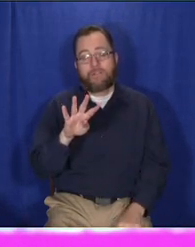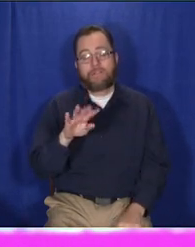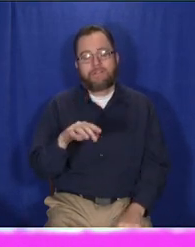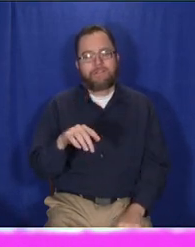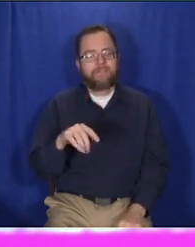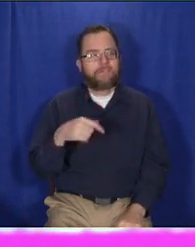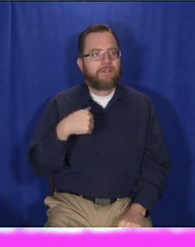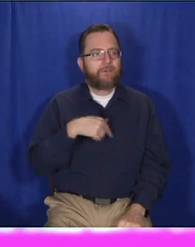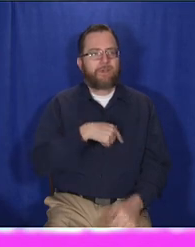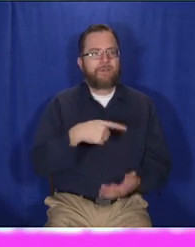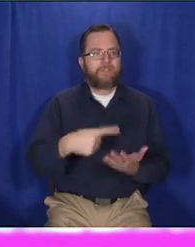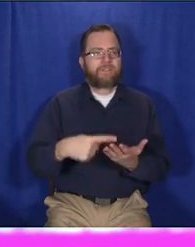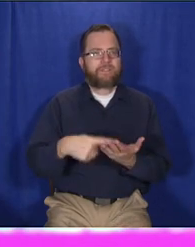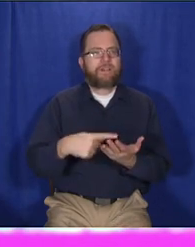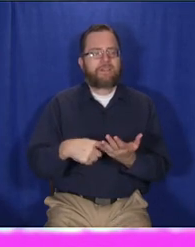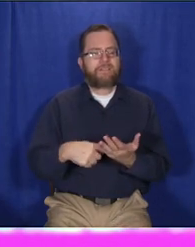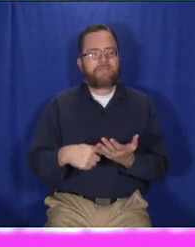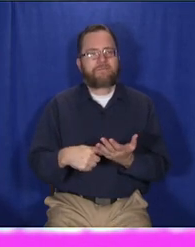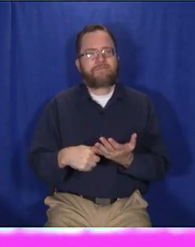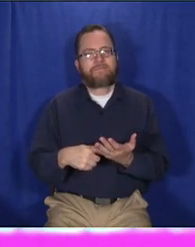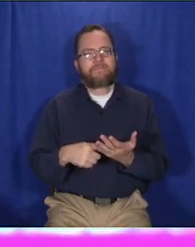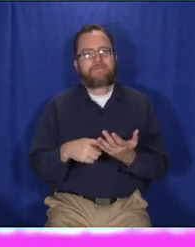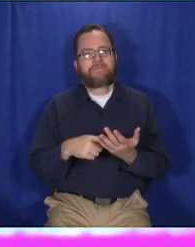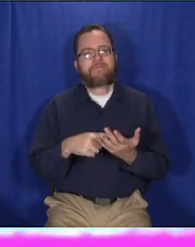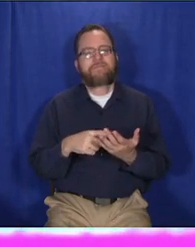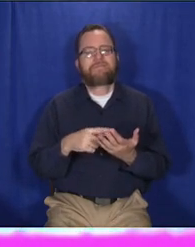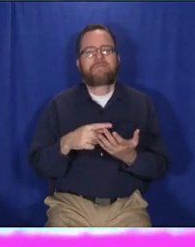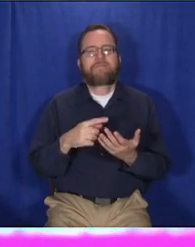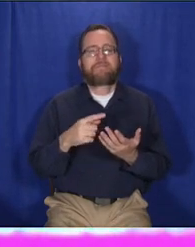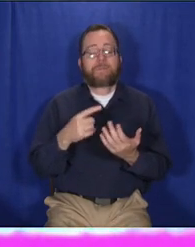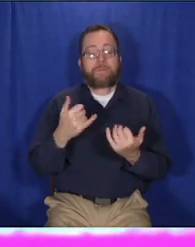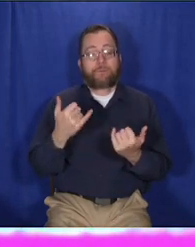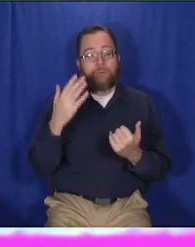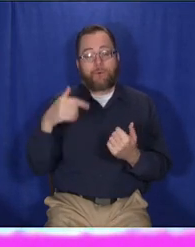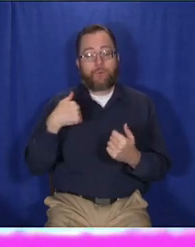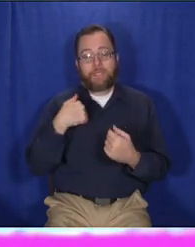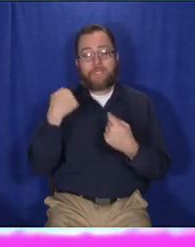us, you know that we are in a series studying